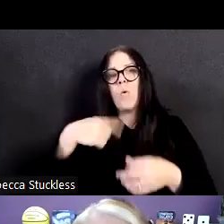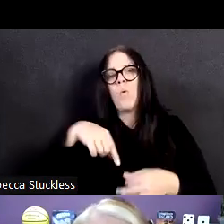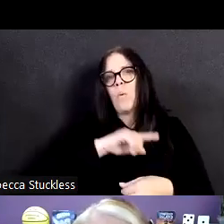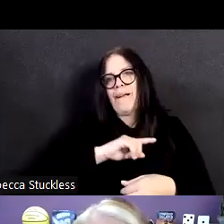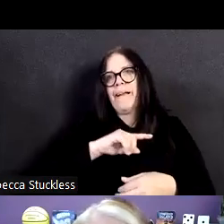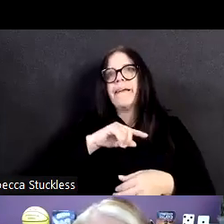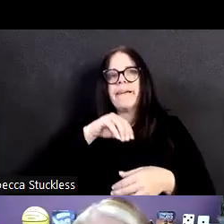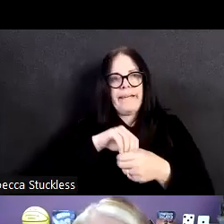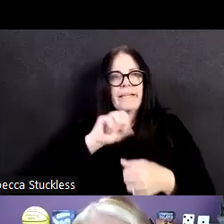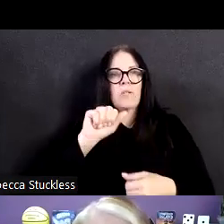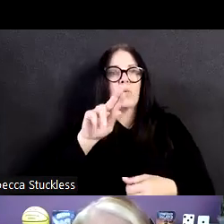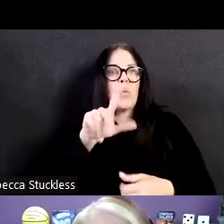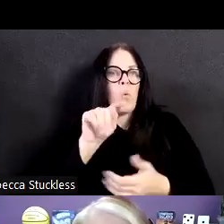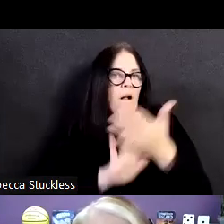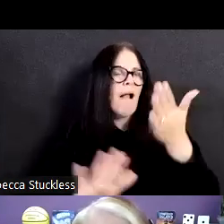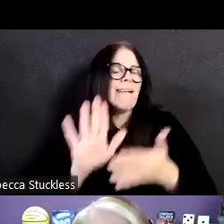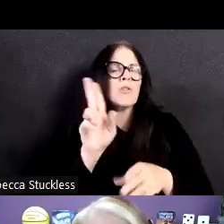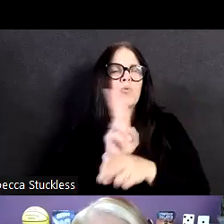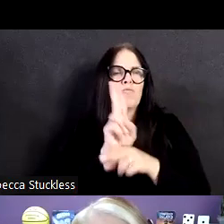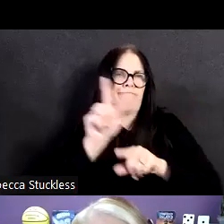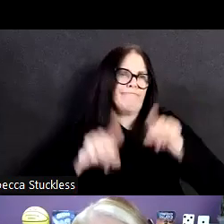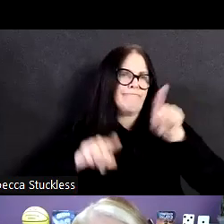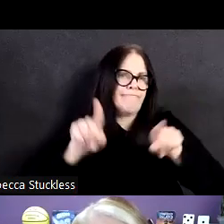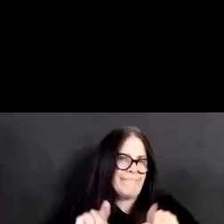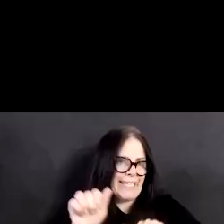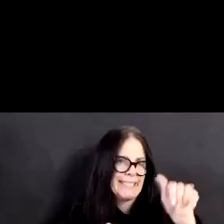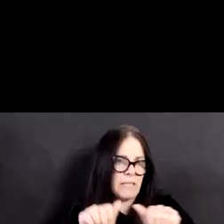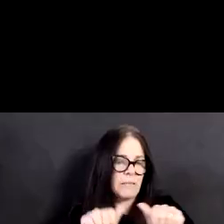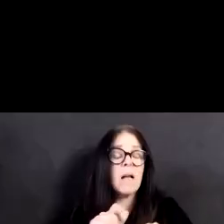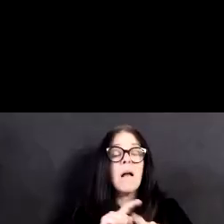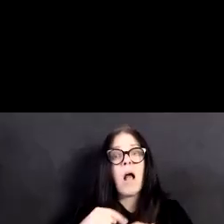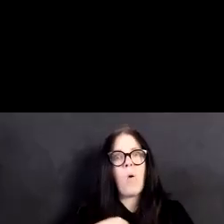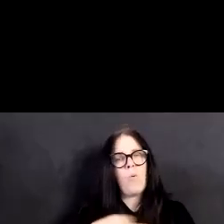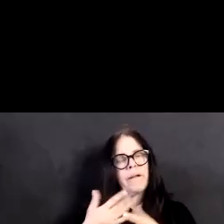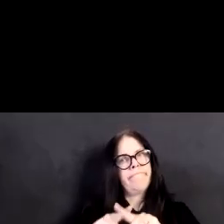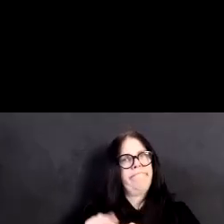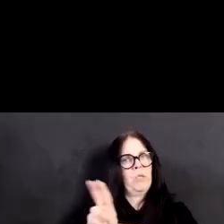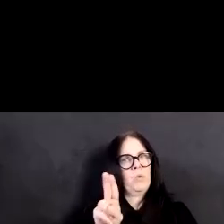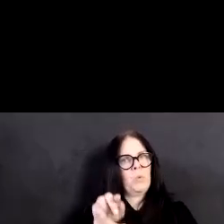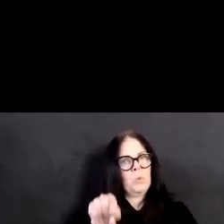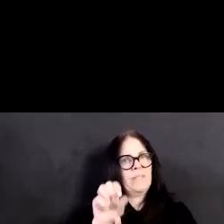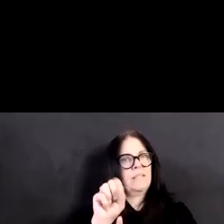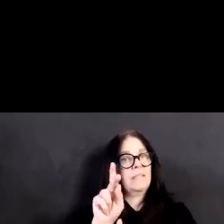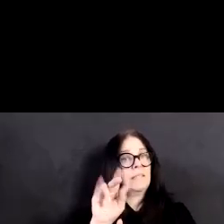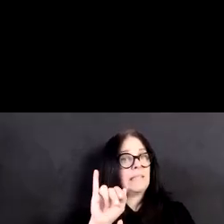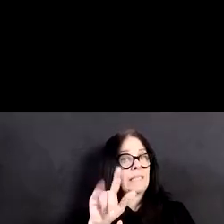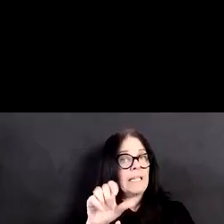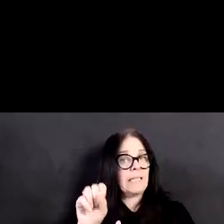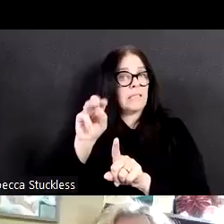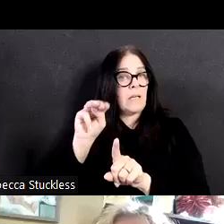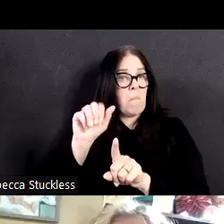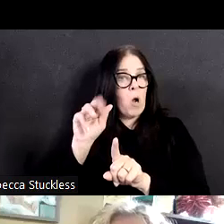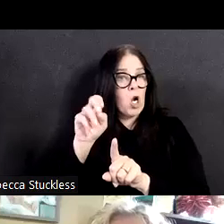variety of assessments, but we've used Skills Marker, which is an assessment of